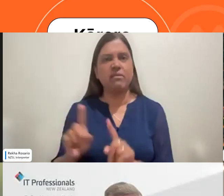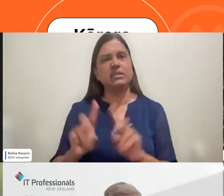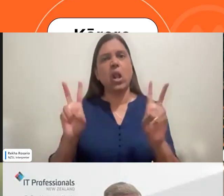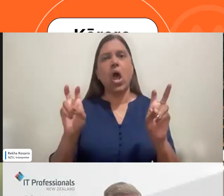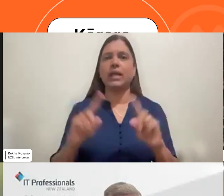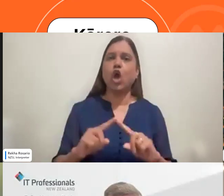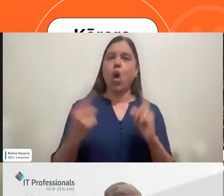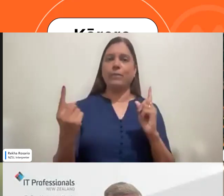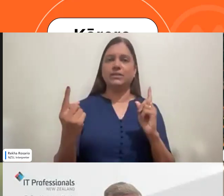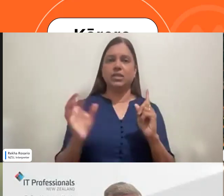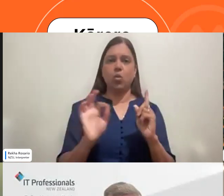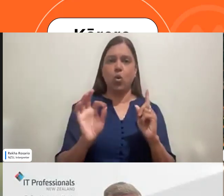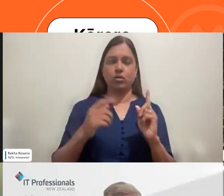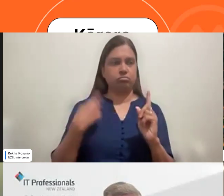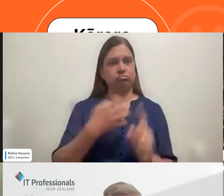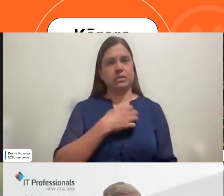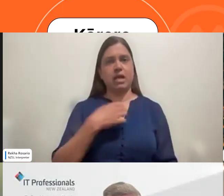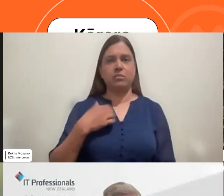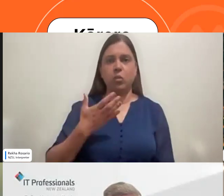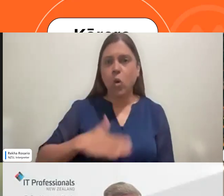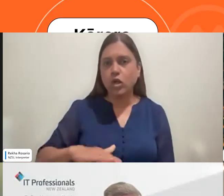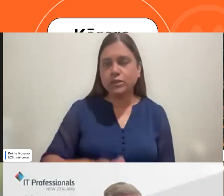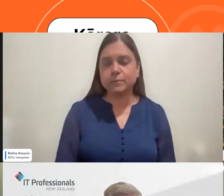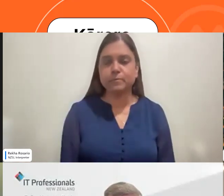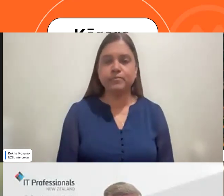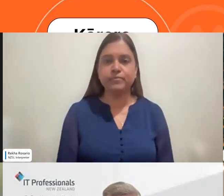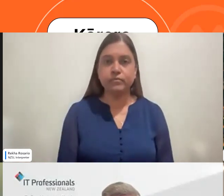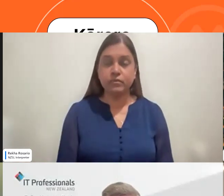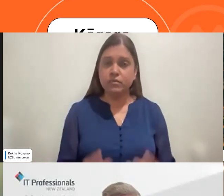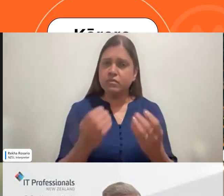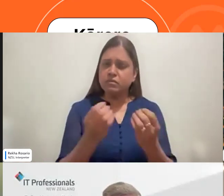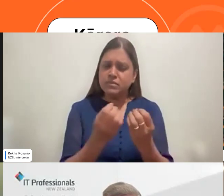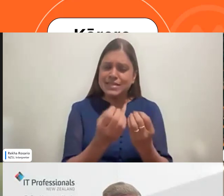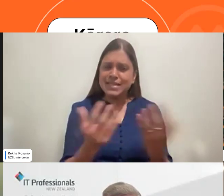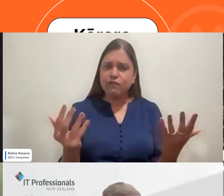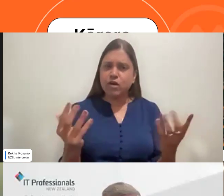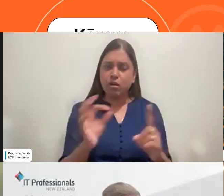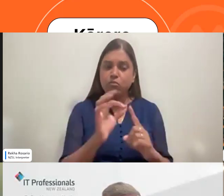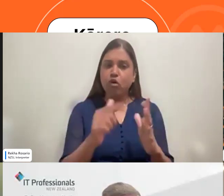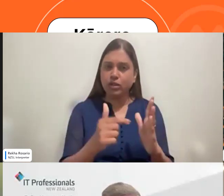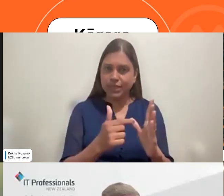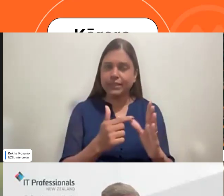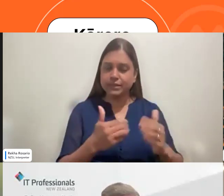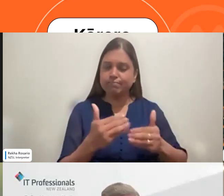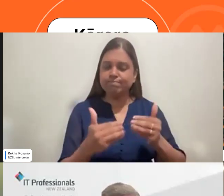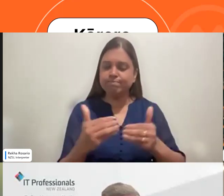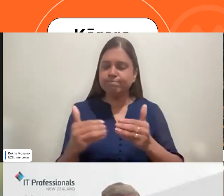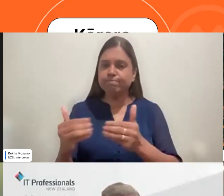The Government Chief Digital Officer has several projects underway to address digital